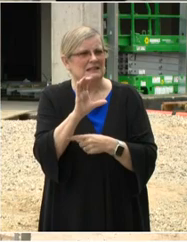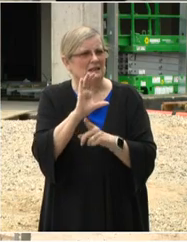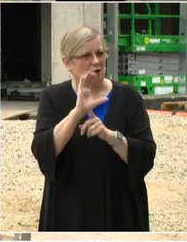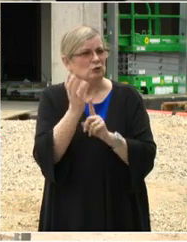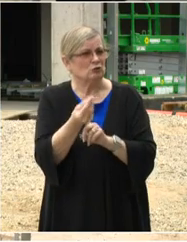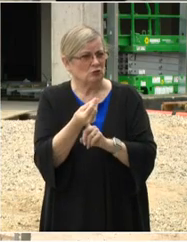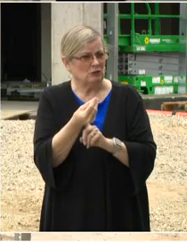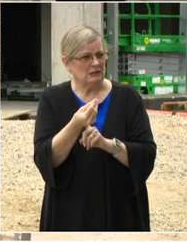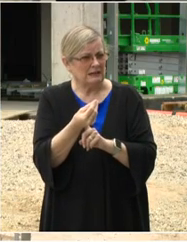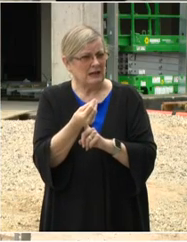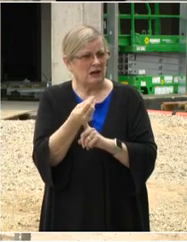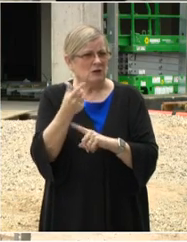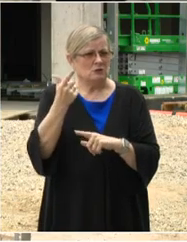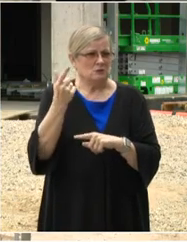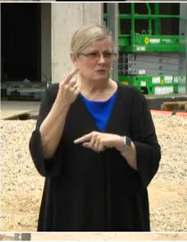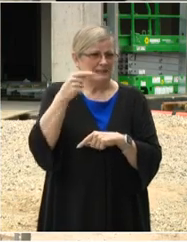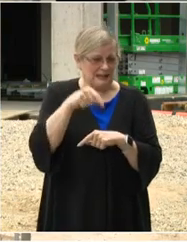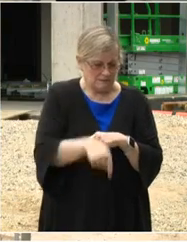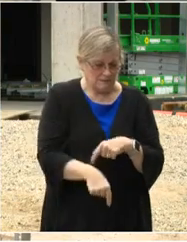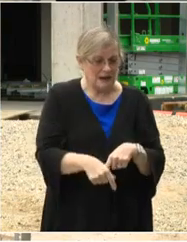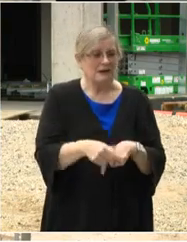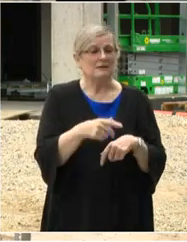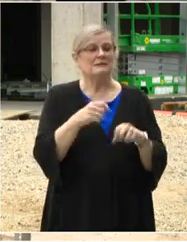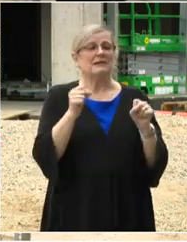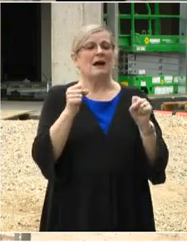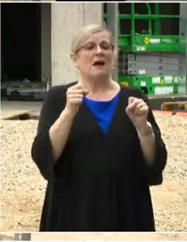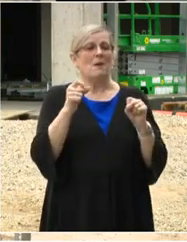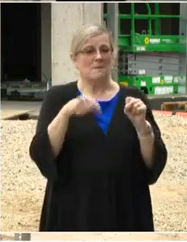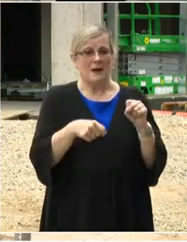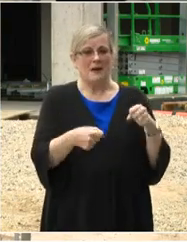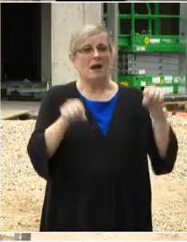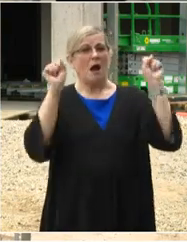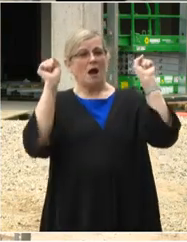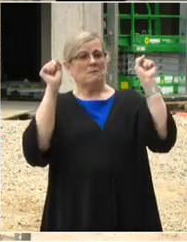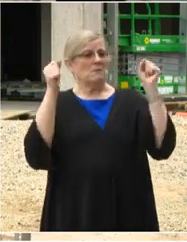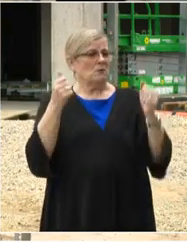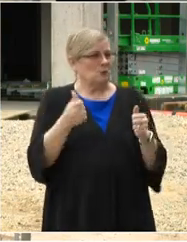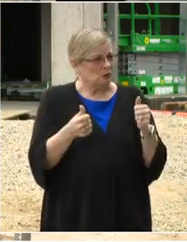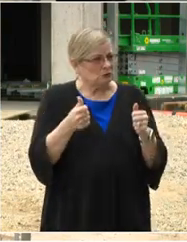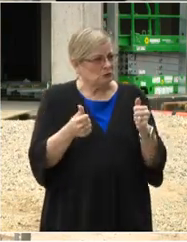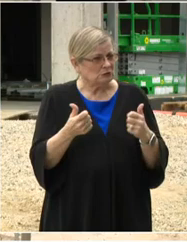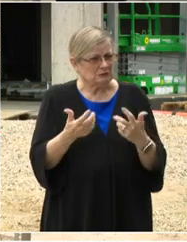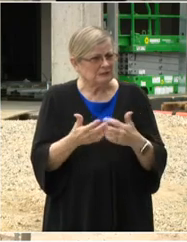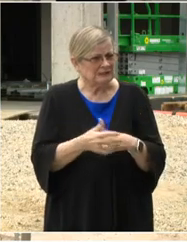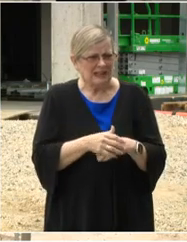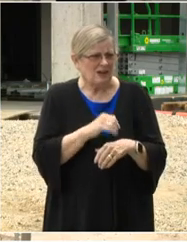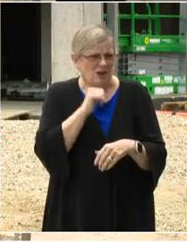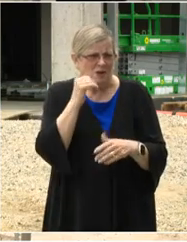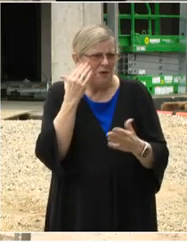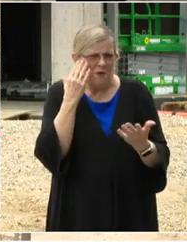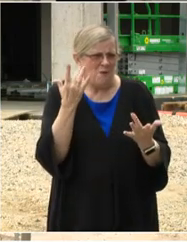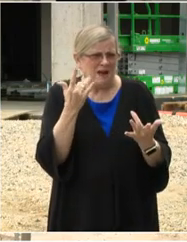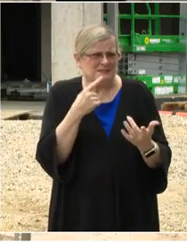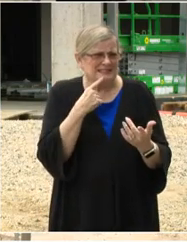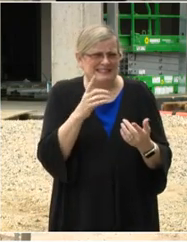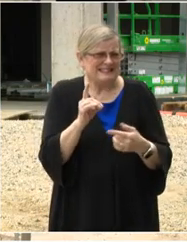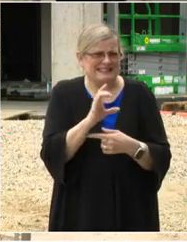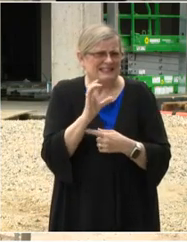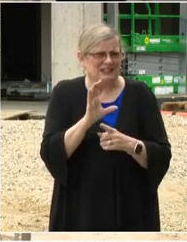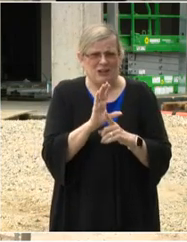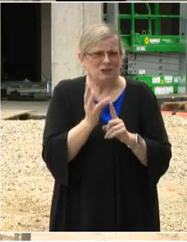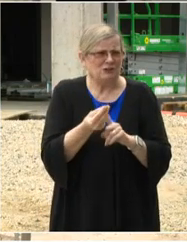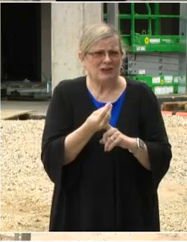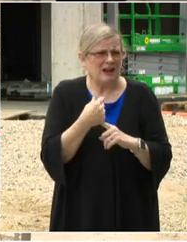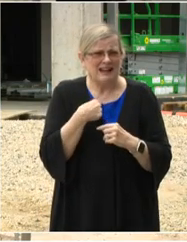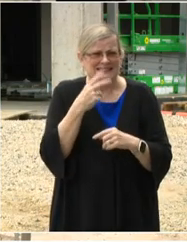What do you say to those folks who are making that argument? Well, I don't know why we would say that this is DC culture, because I see it all over the place. I see it